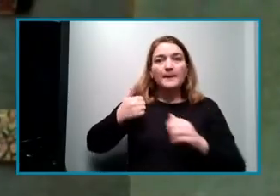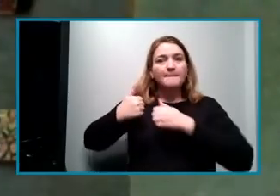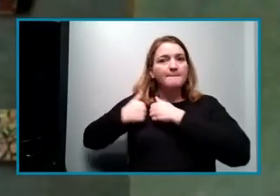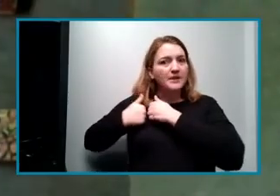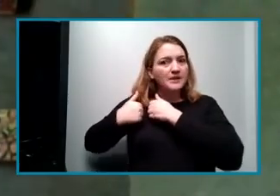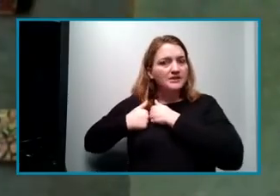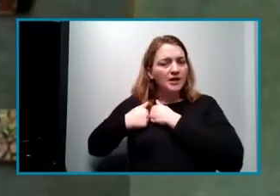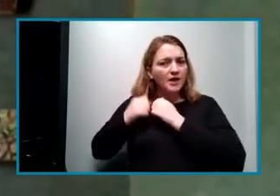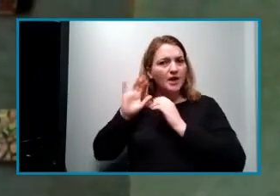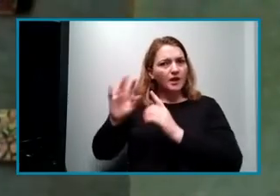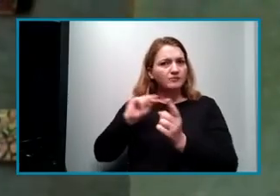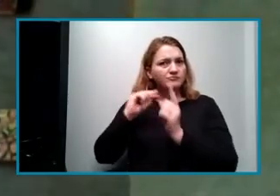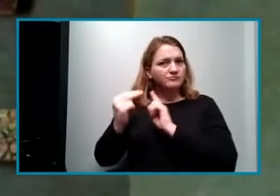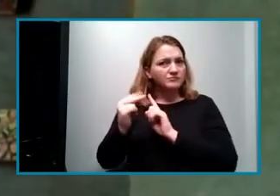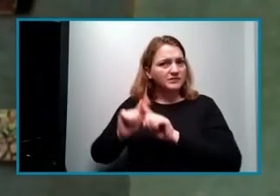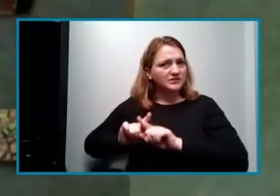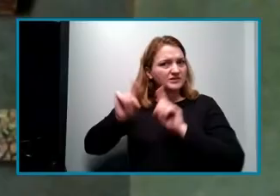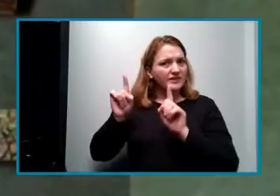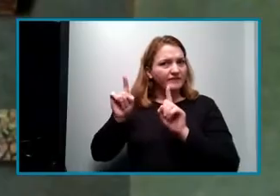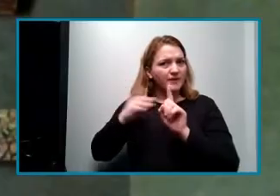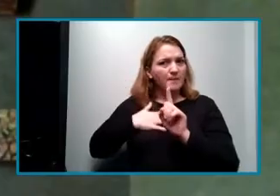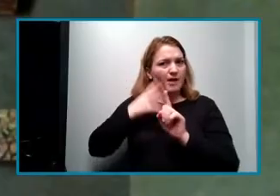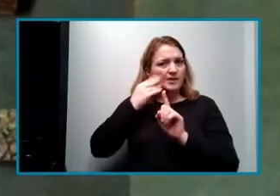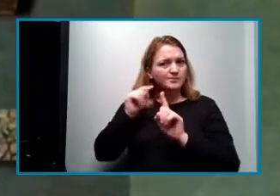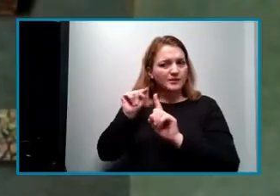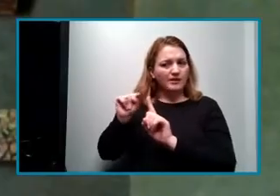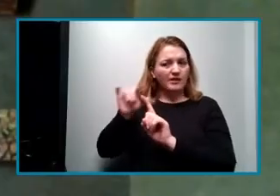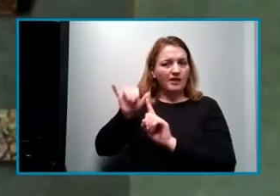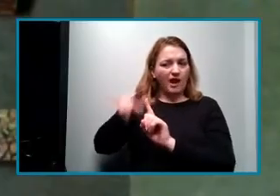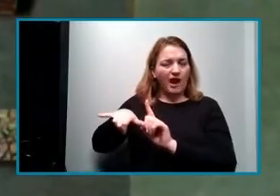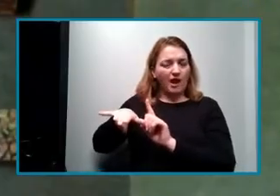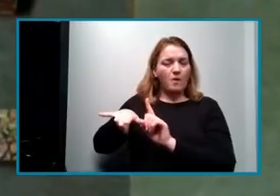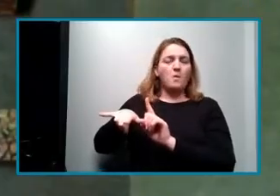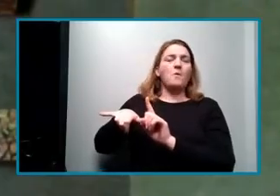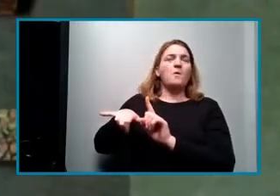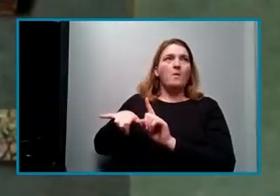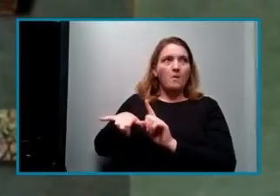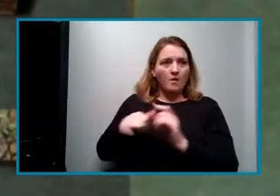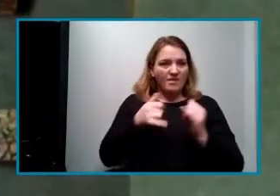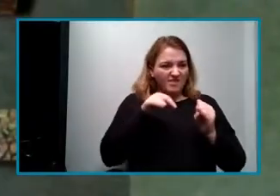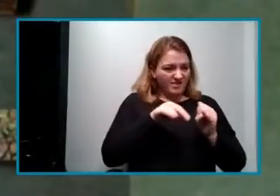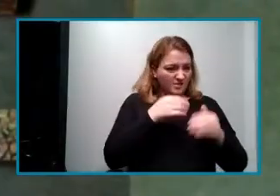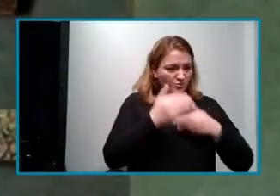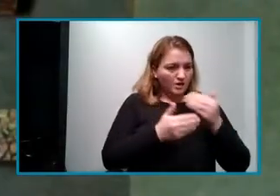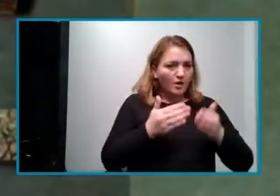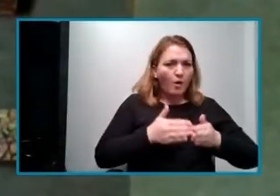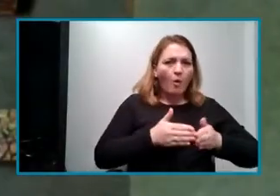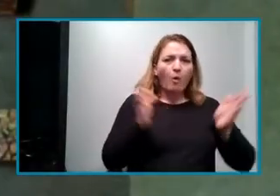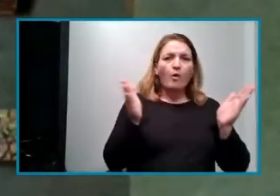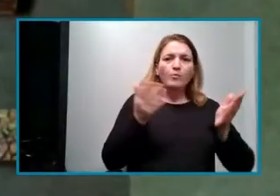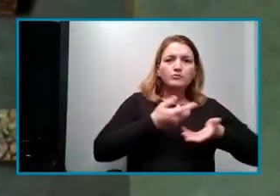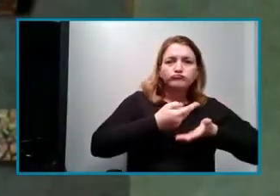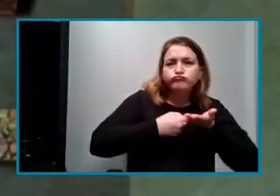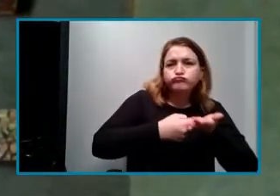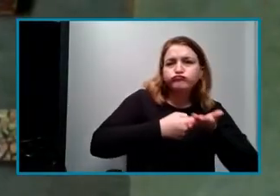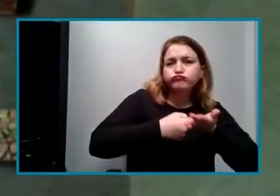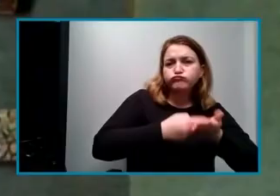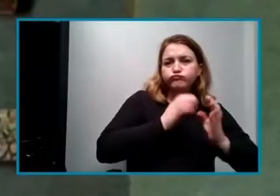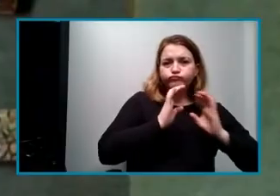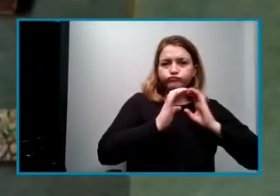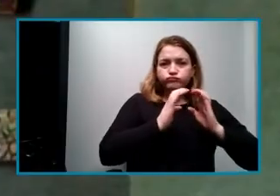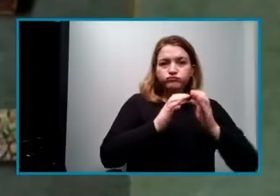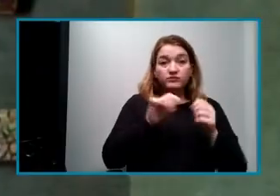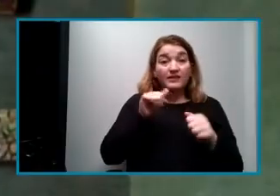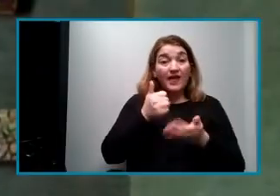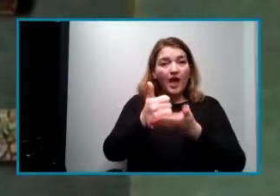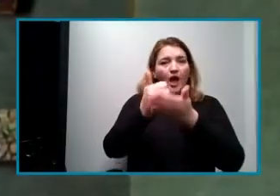programming and everything, a lot more open. And I think one of the things definitely was the help translating